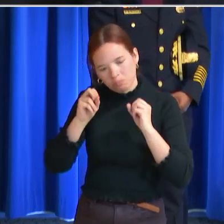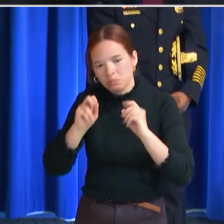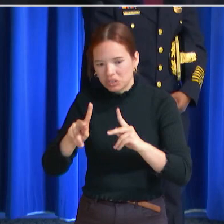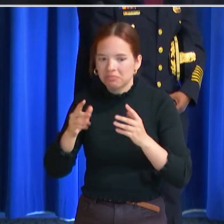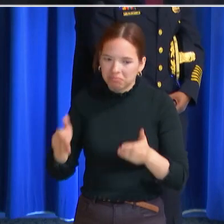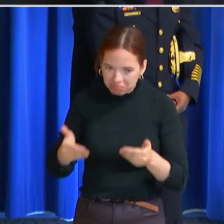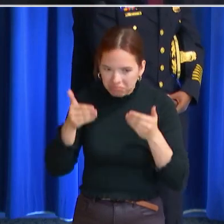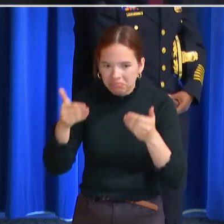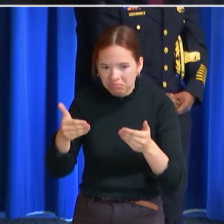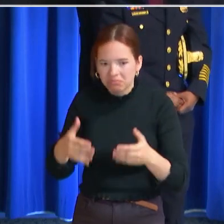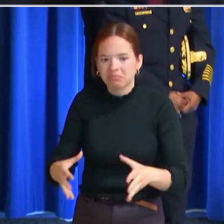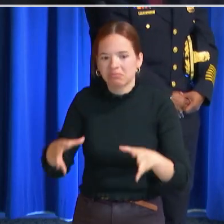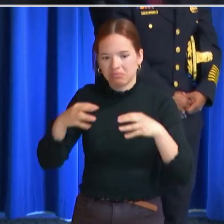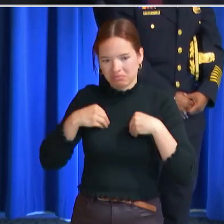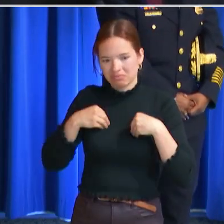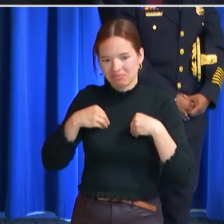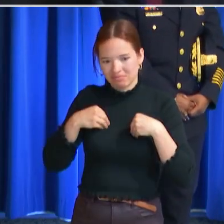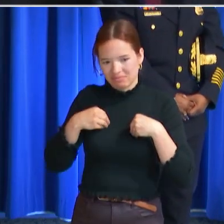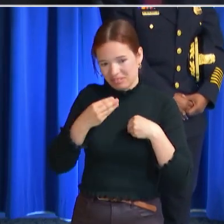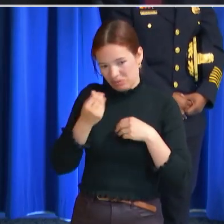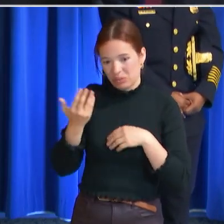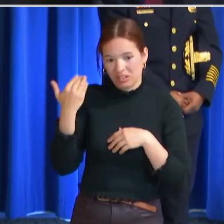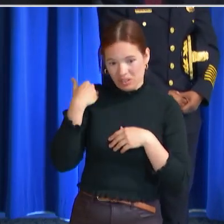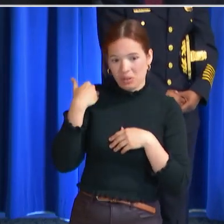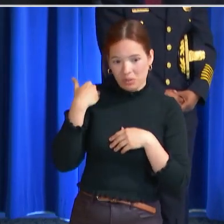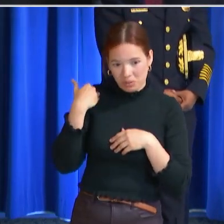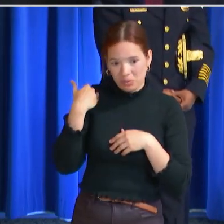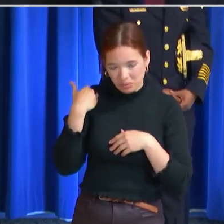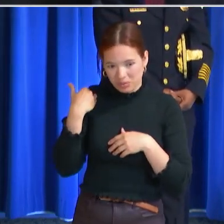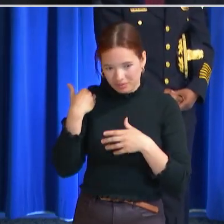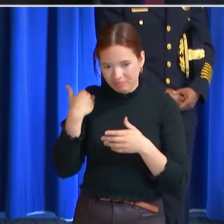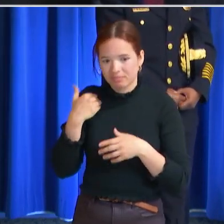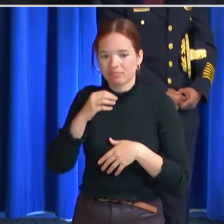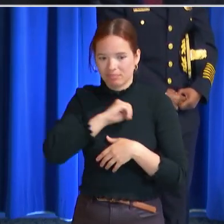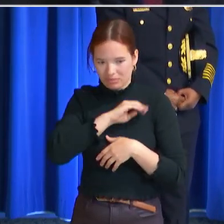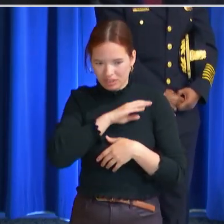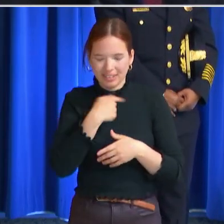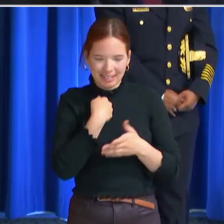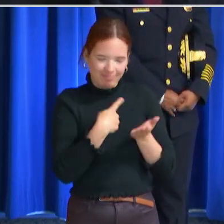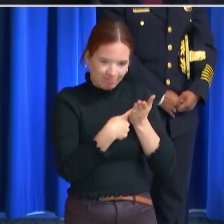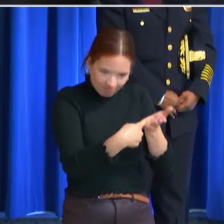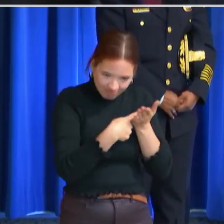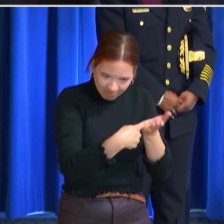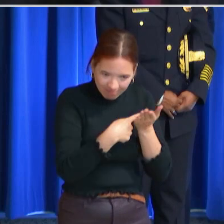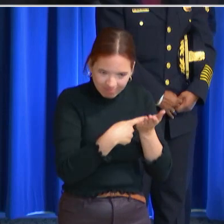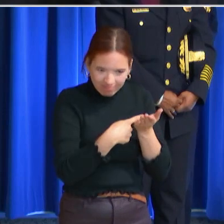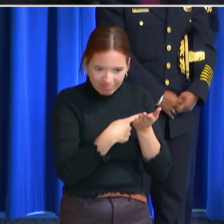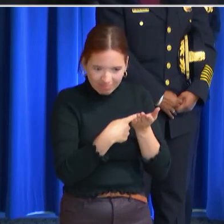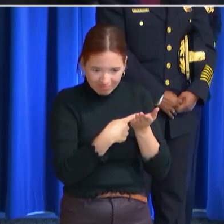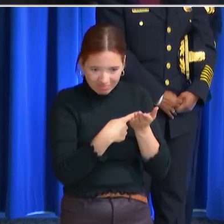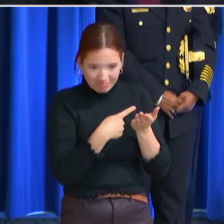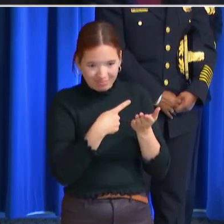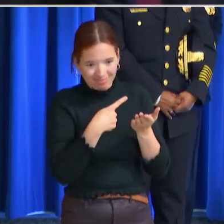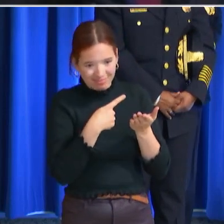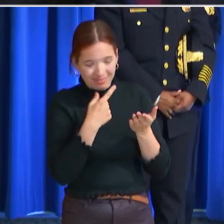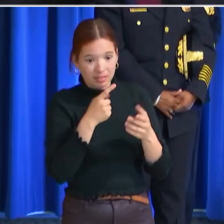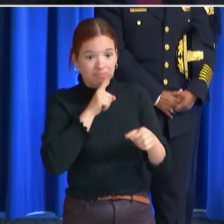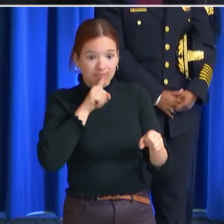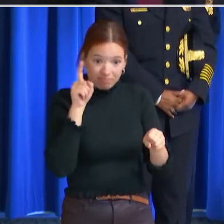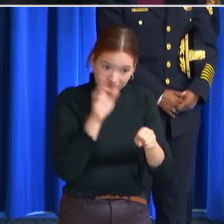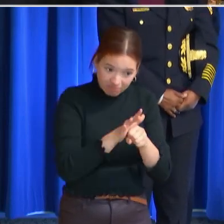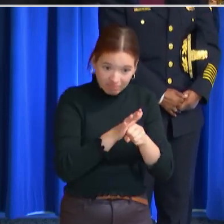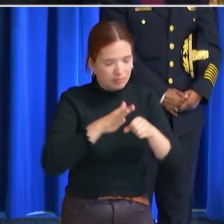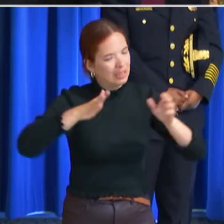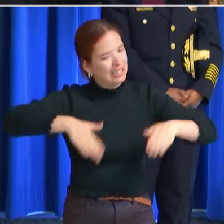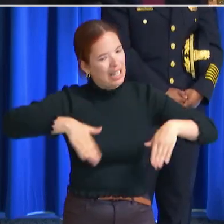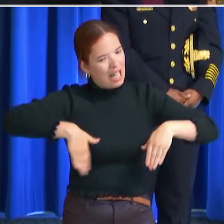was within the last couple of days, and the mayor and I had a conversation about it, I had made no firm decisions about anything. Like I said, as